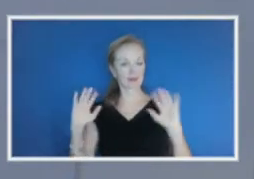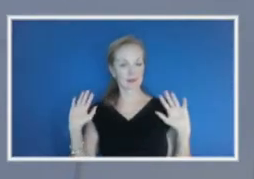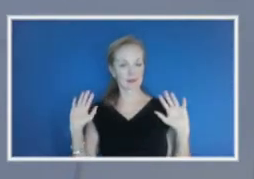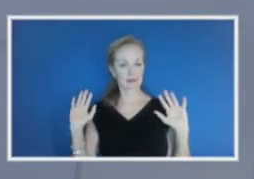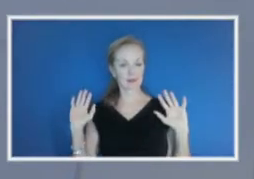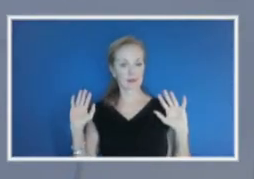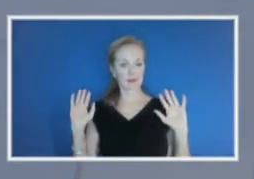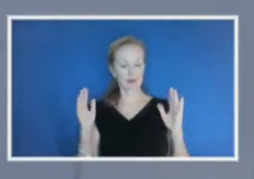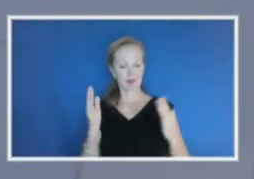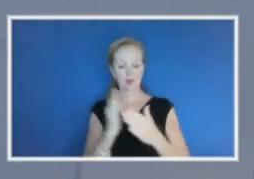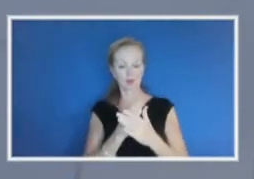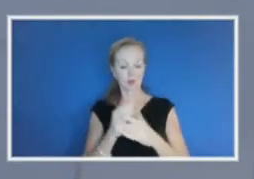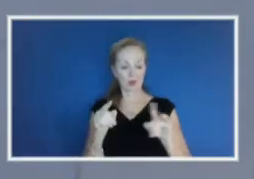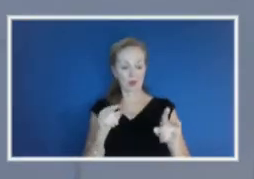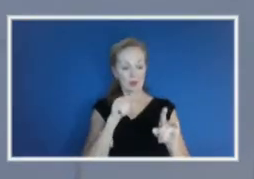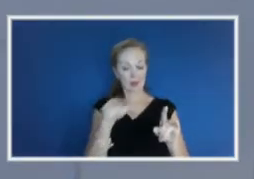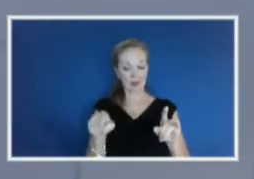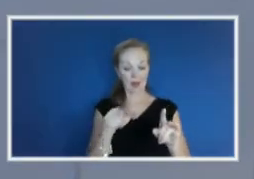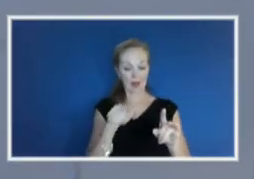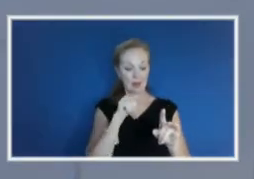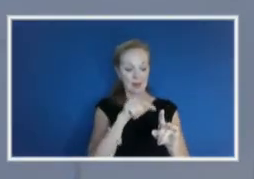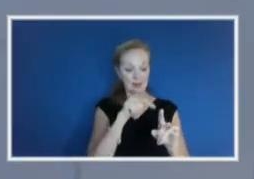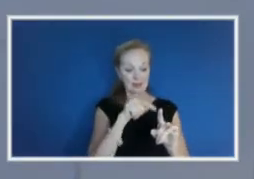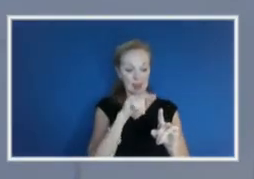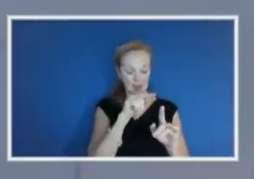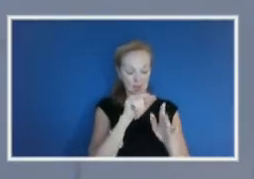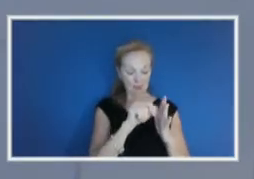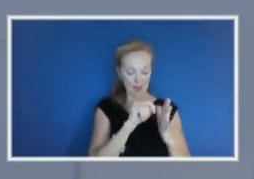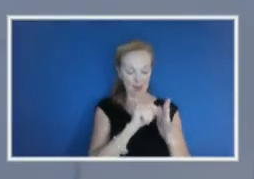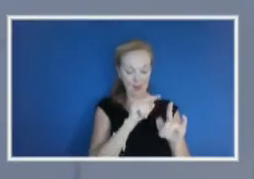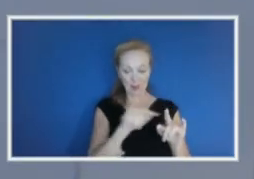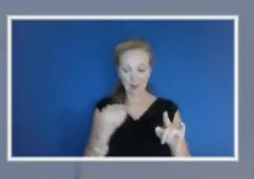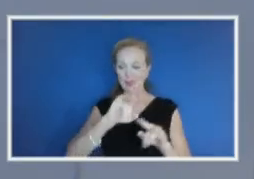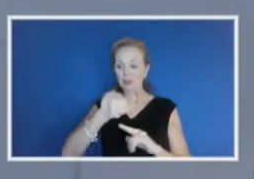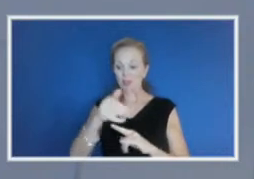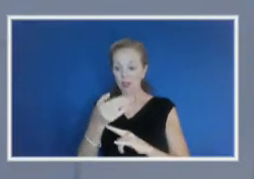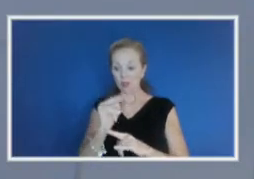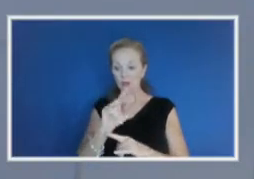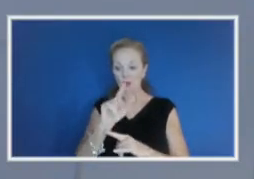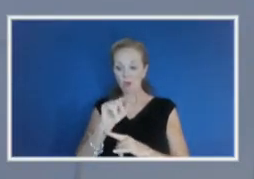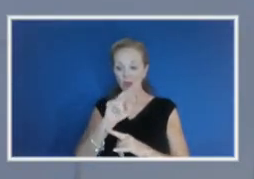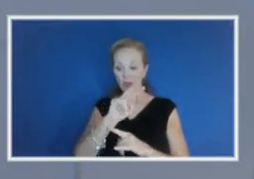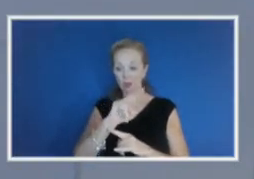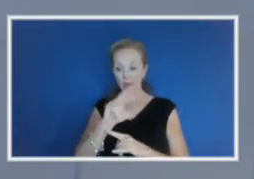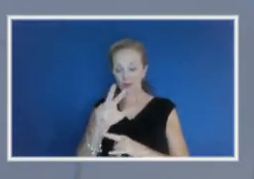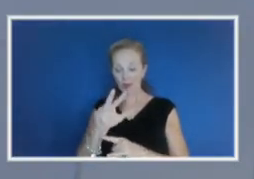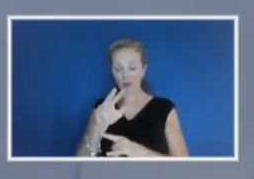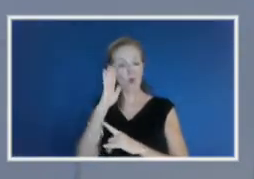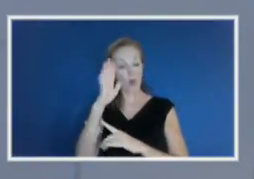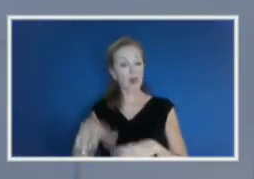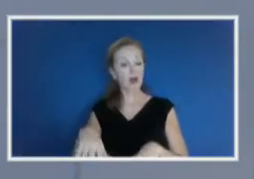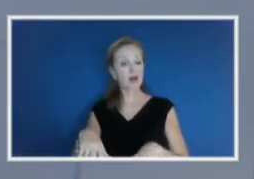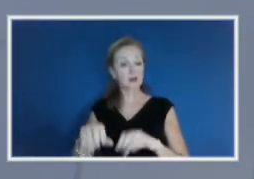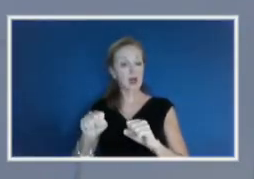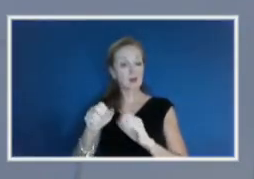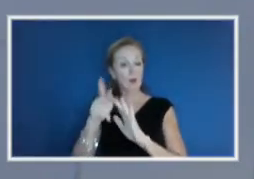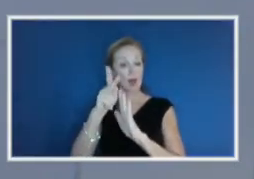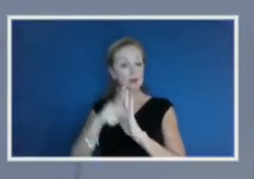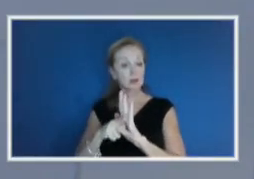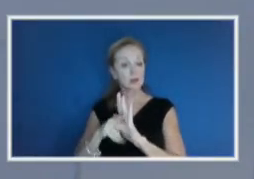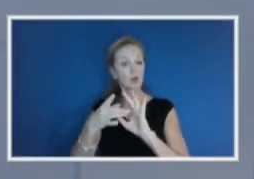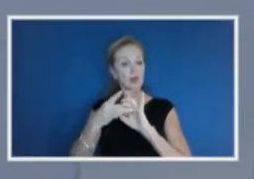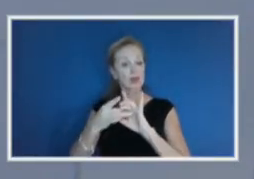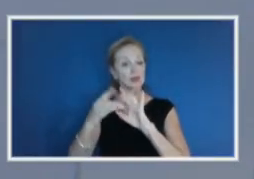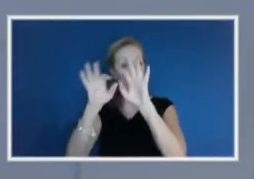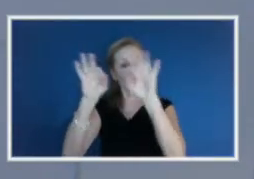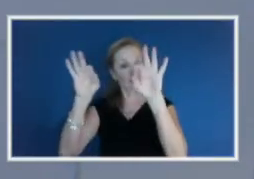and January of 2023, you will adopt policies that are related to the framework. But again, it